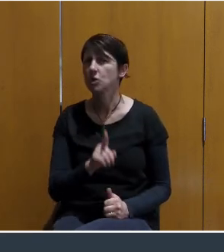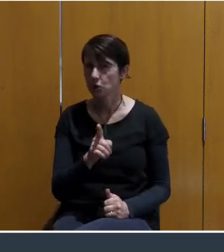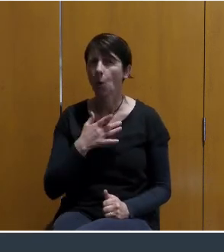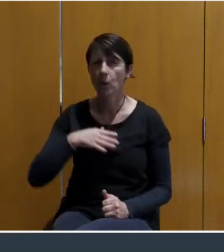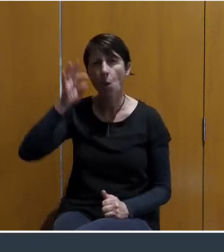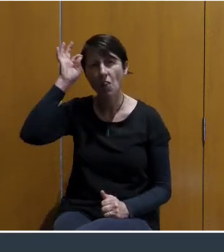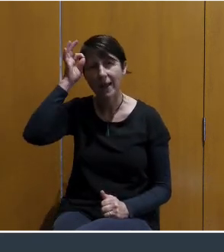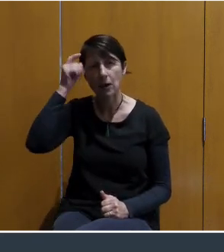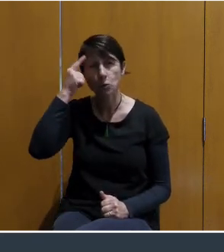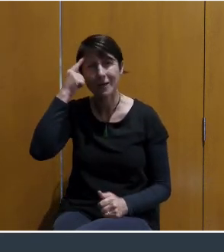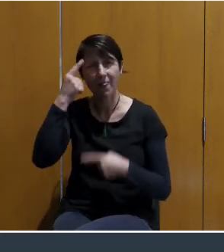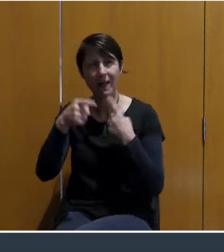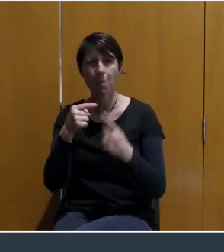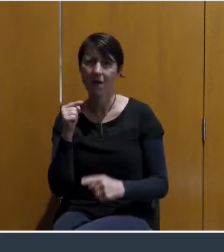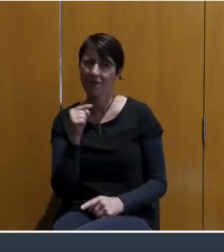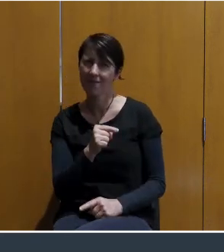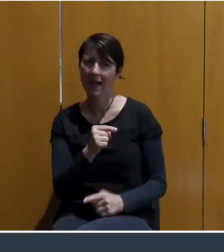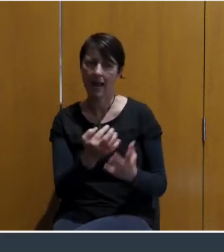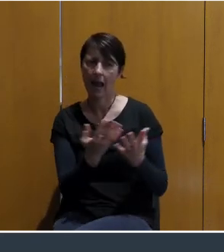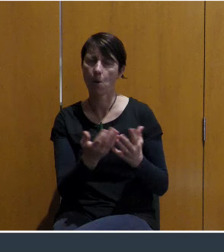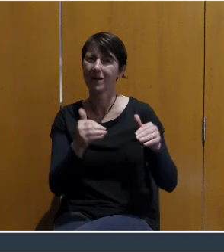on clarity around how that will work.